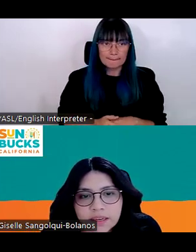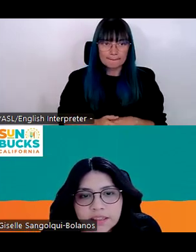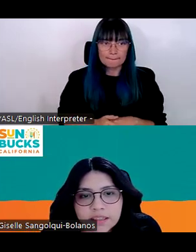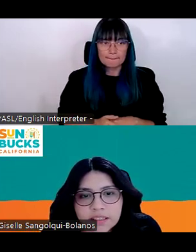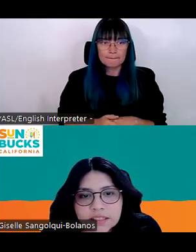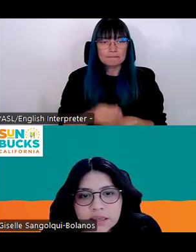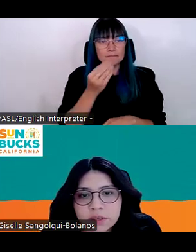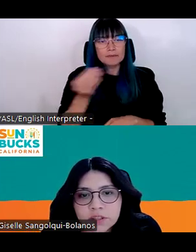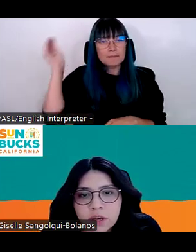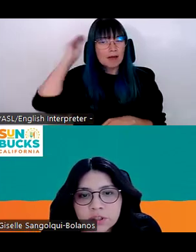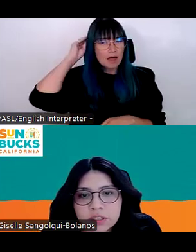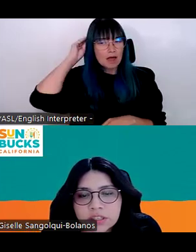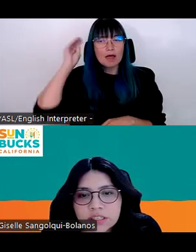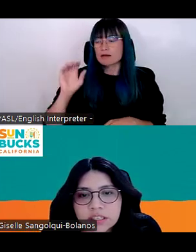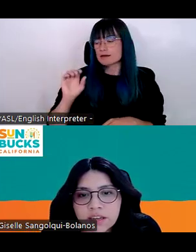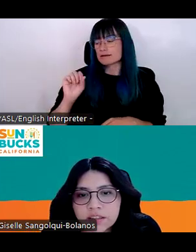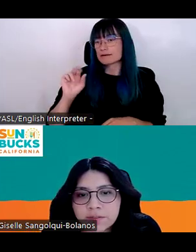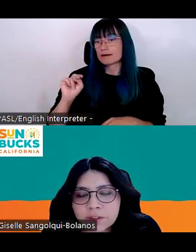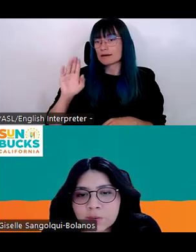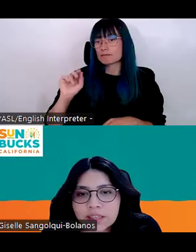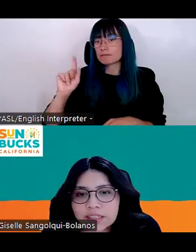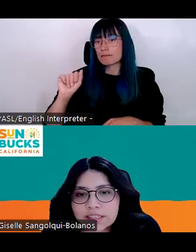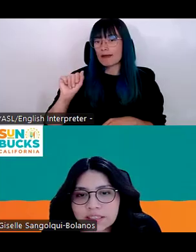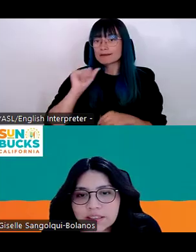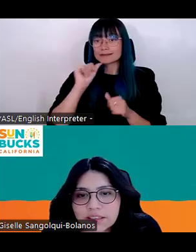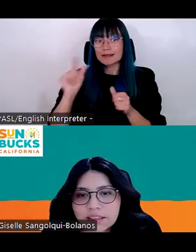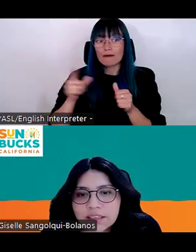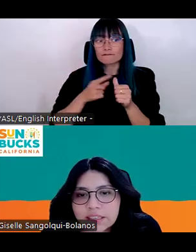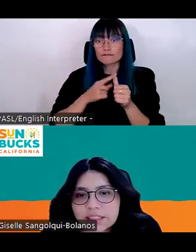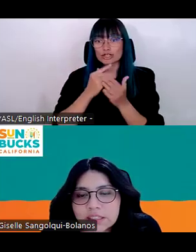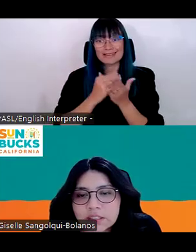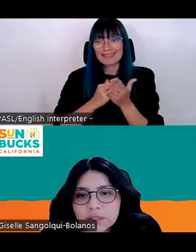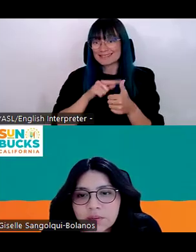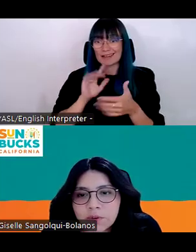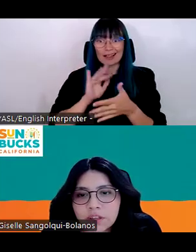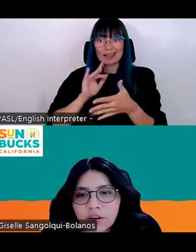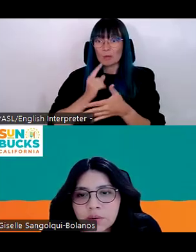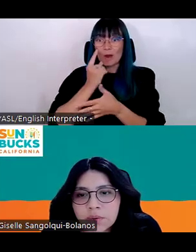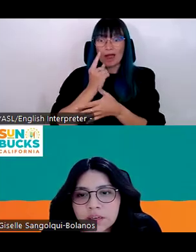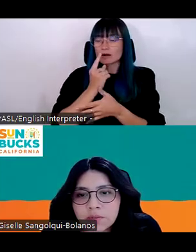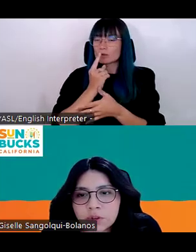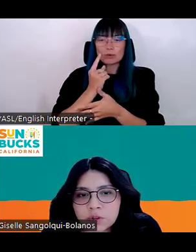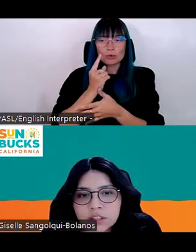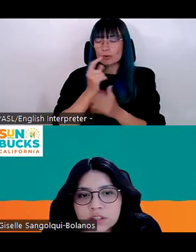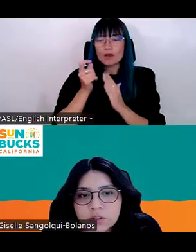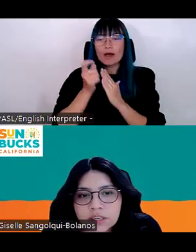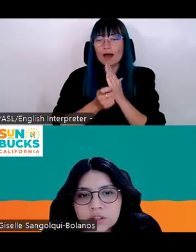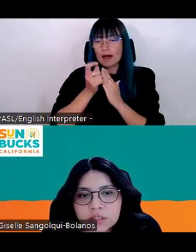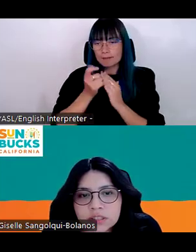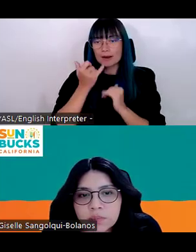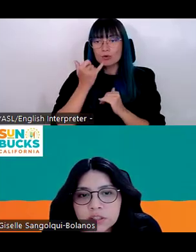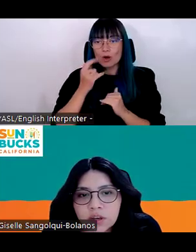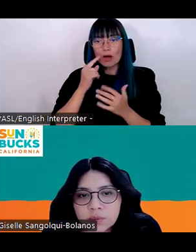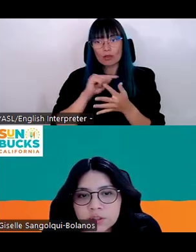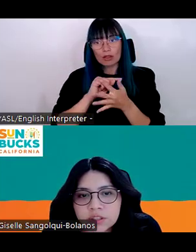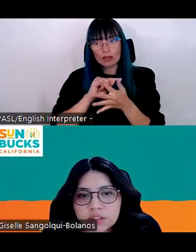in mind that the Sandbox option is not the first one listed. It takes some time for the automated phone tree to get to